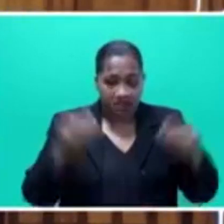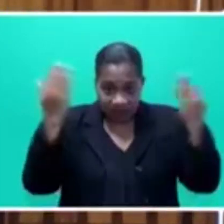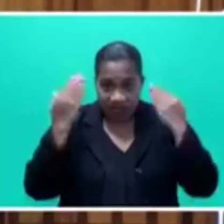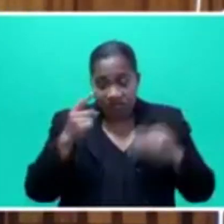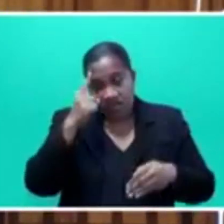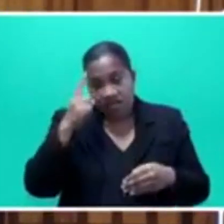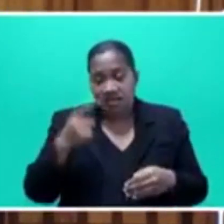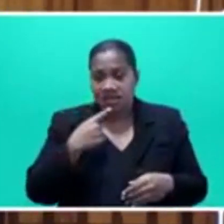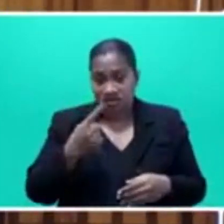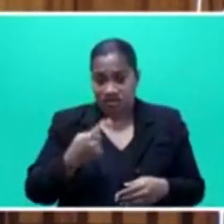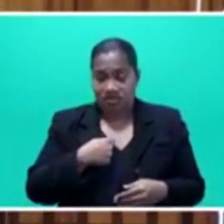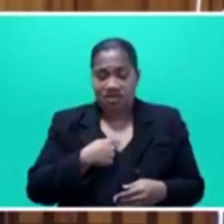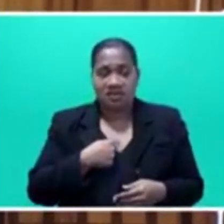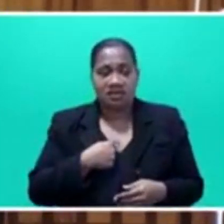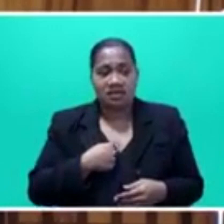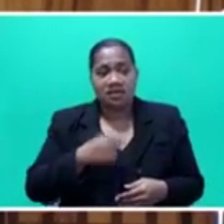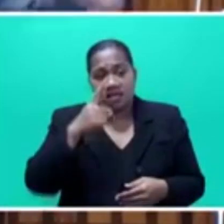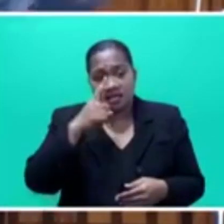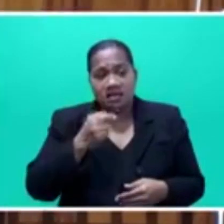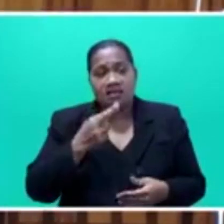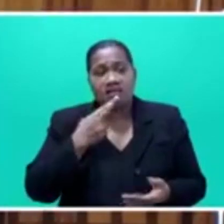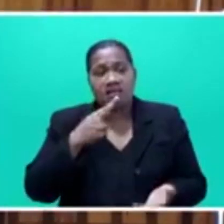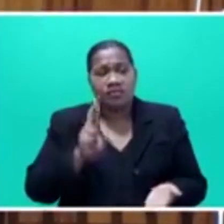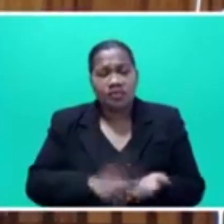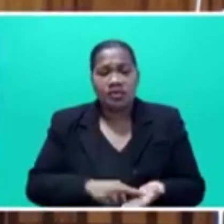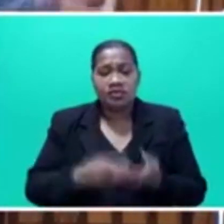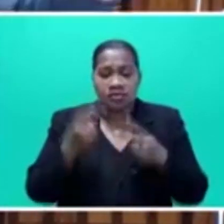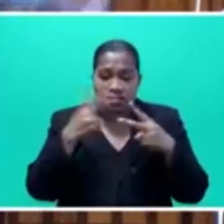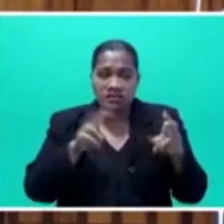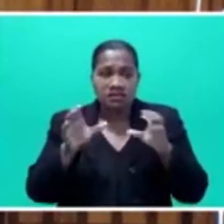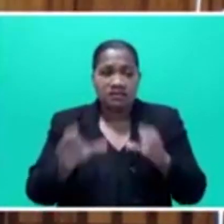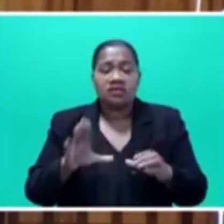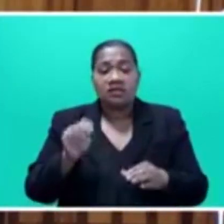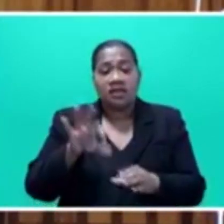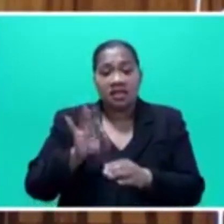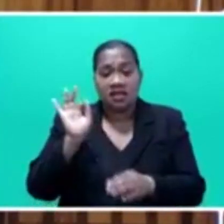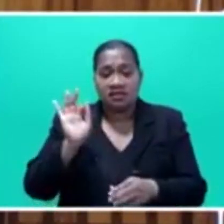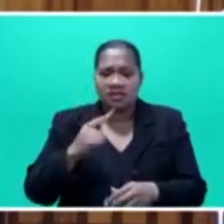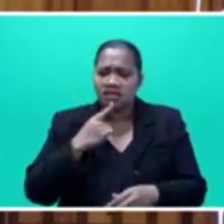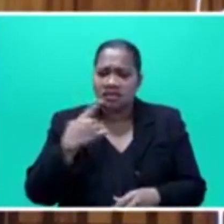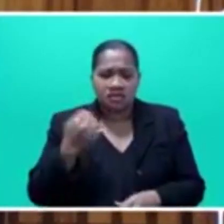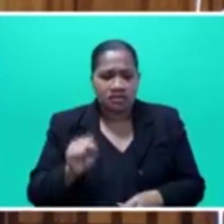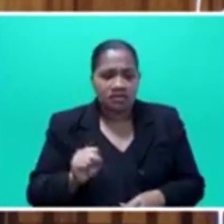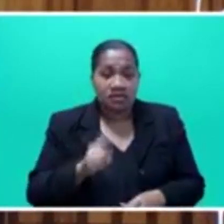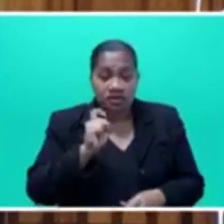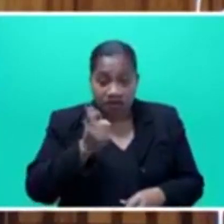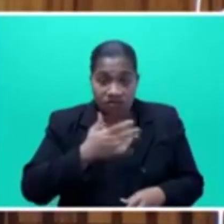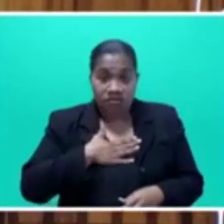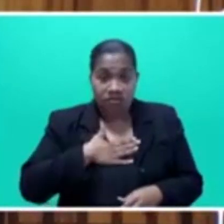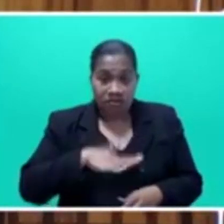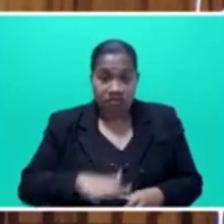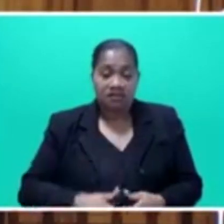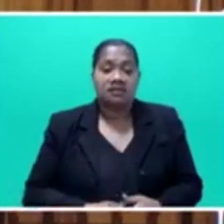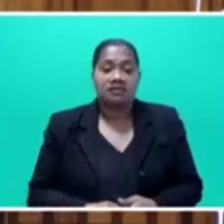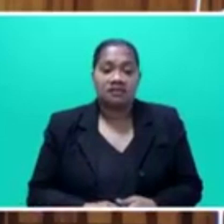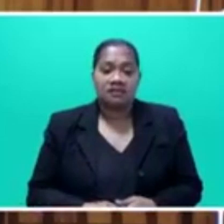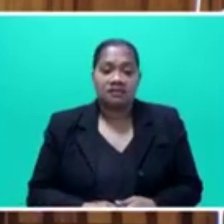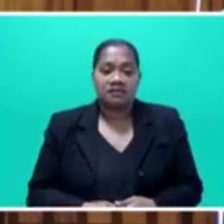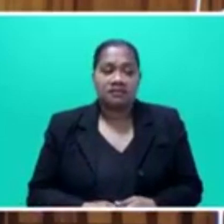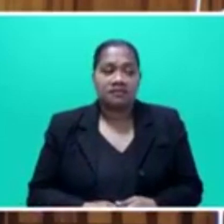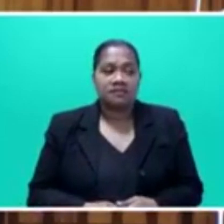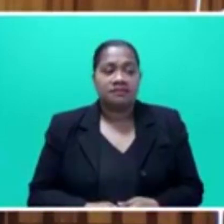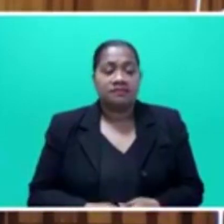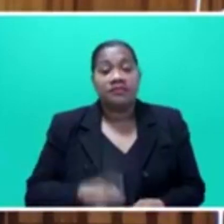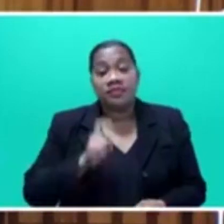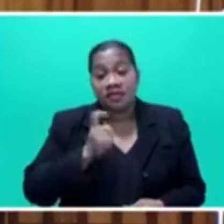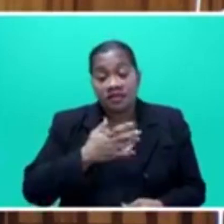to me, can he be reported to the supervisory election? I said, no. I said, if you want, you can. I said,